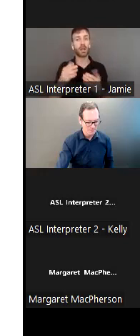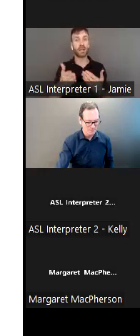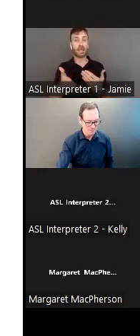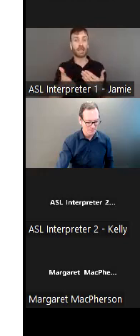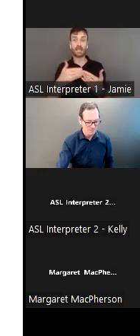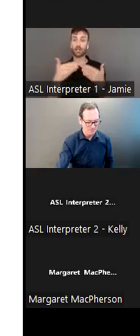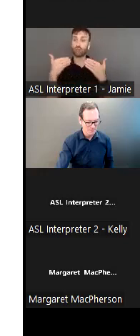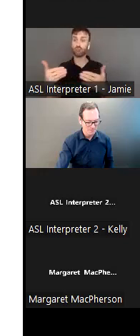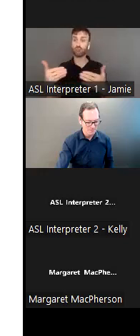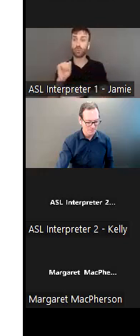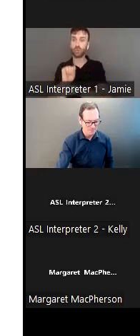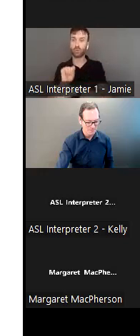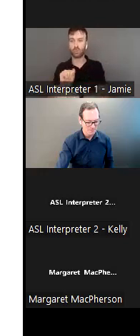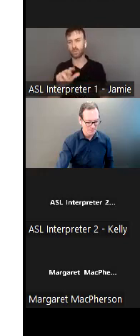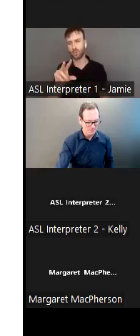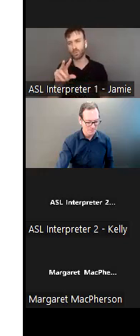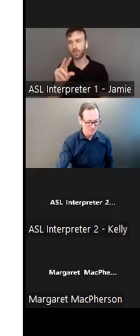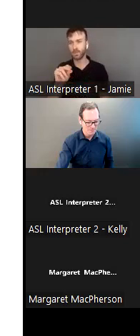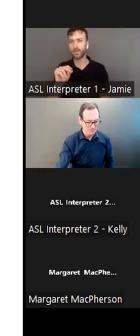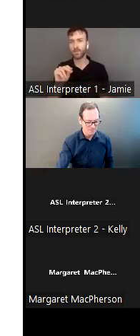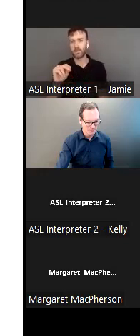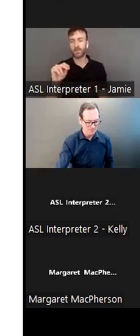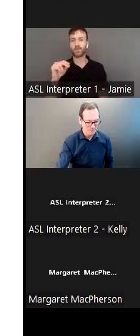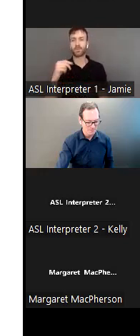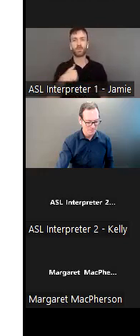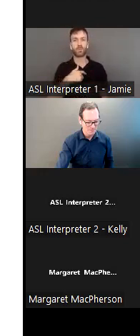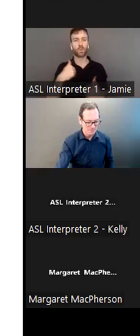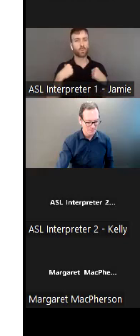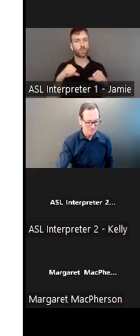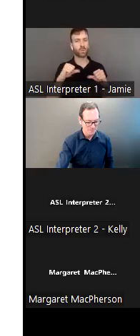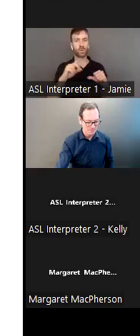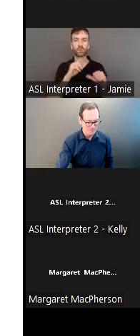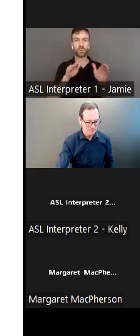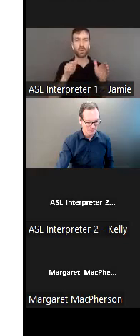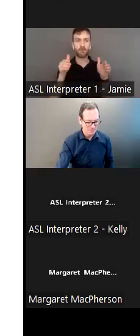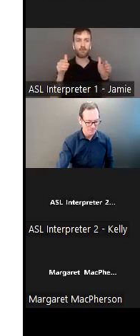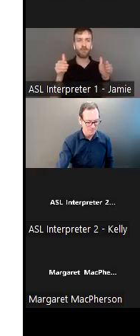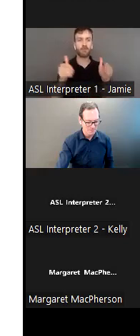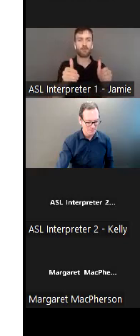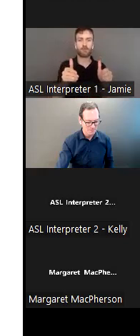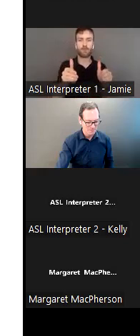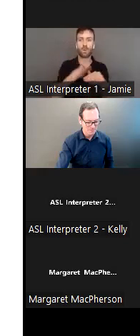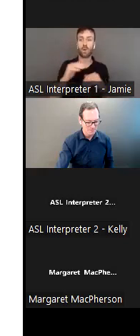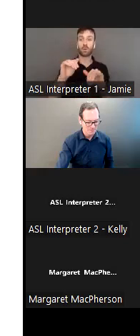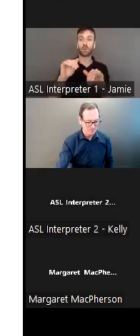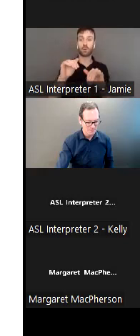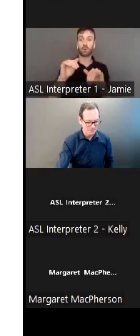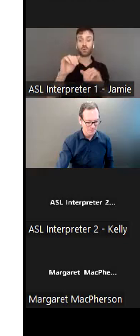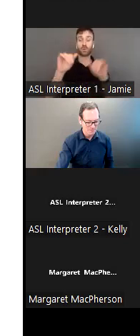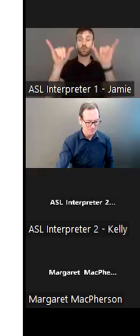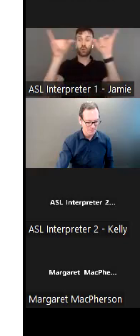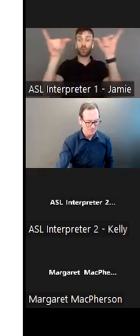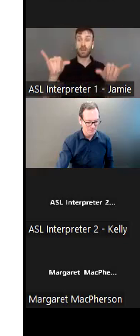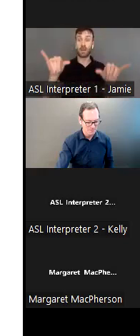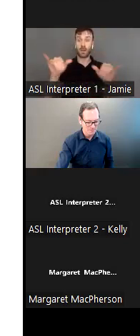work. And what we try to do is really actively focus on structural and systemic forms of violence as particularly harmful